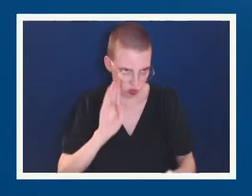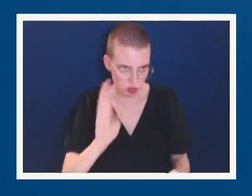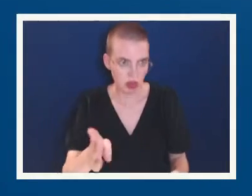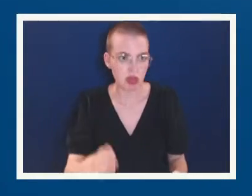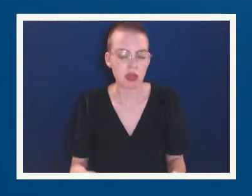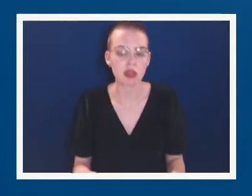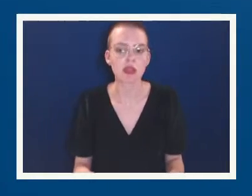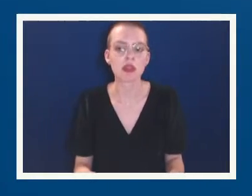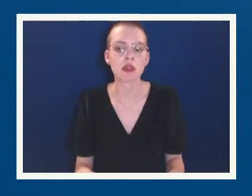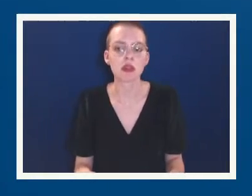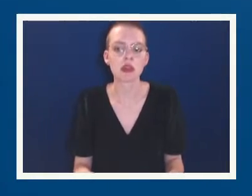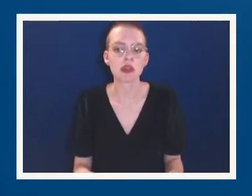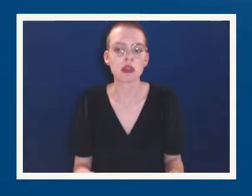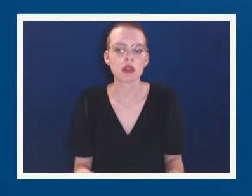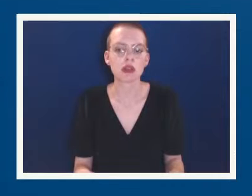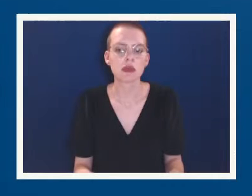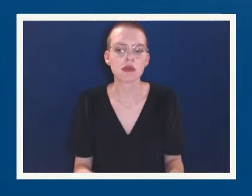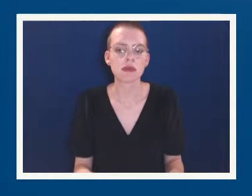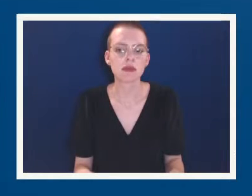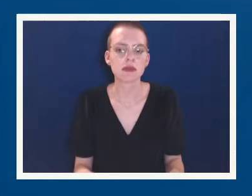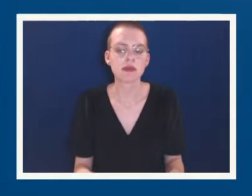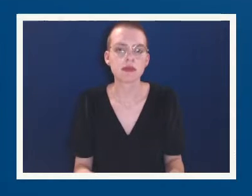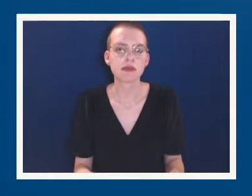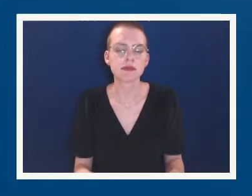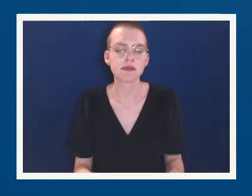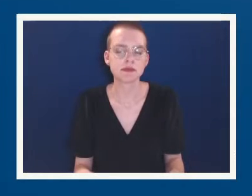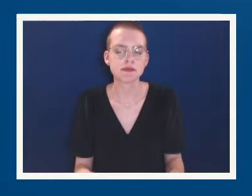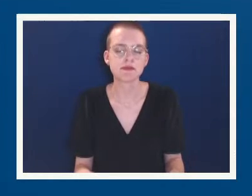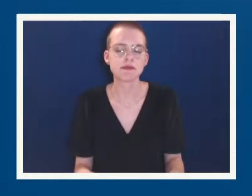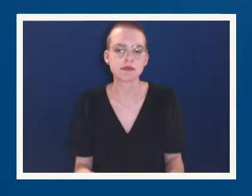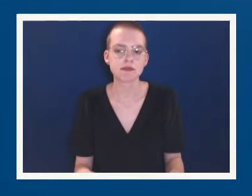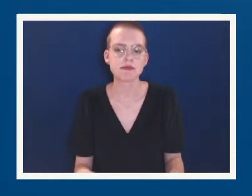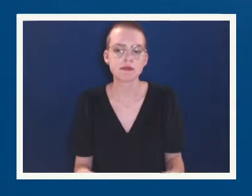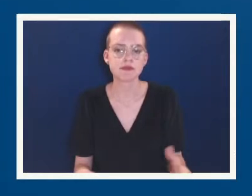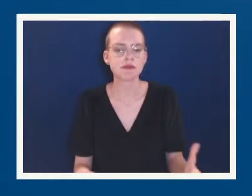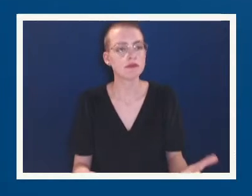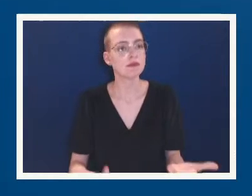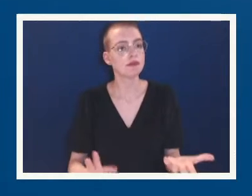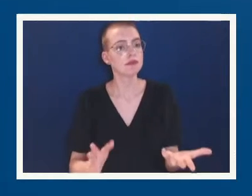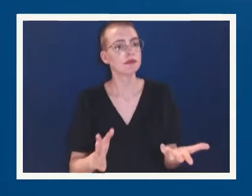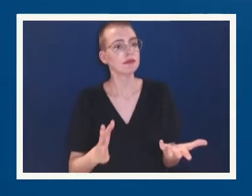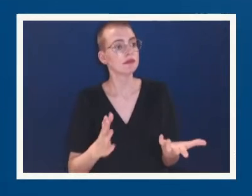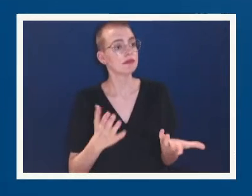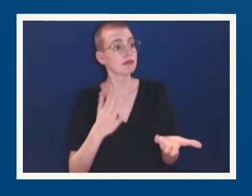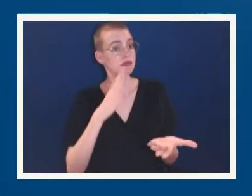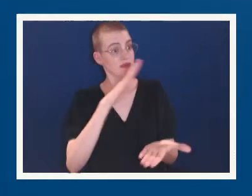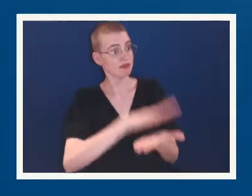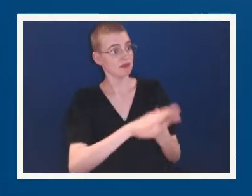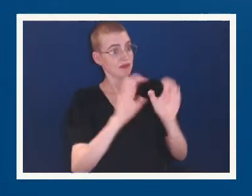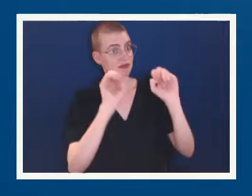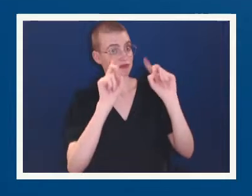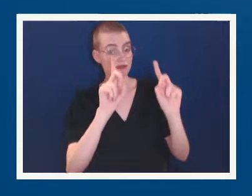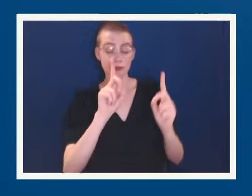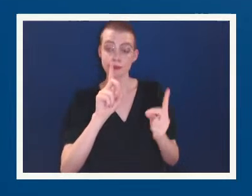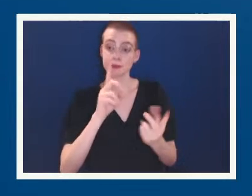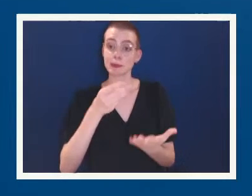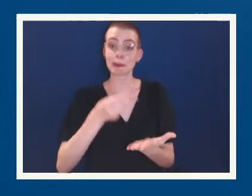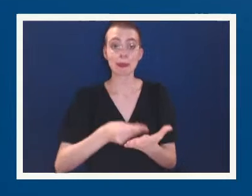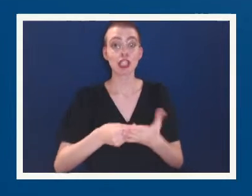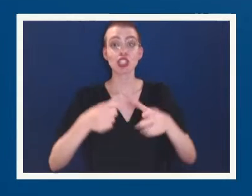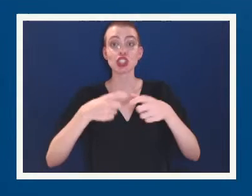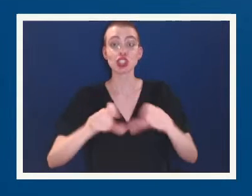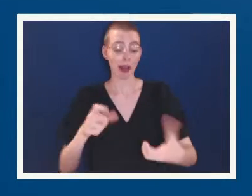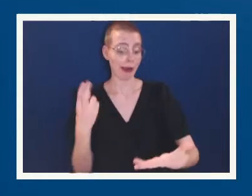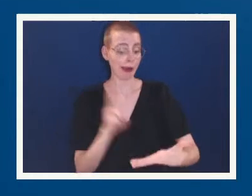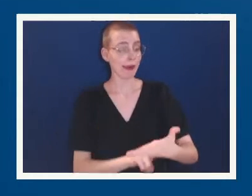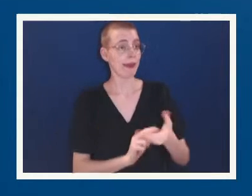But it's not just about writing a check to our schools. It's about making sure our schools are opportunity